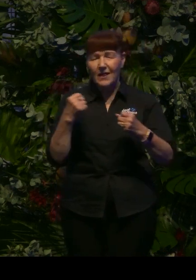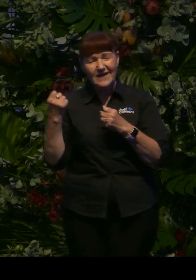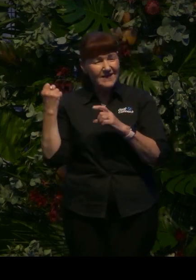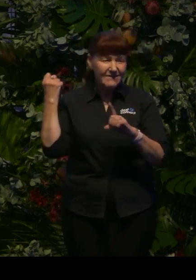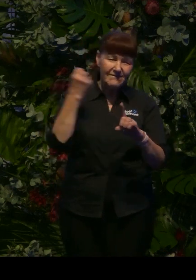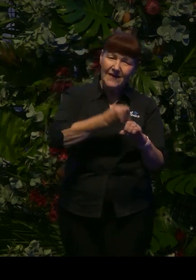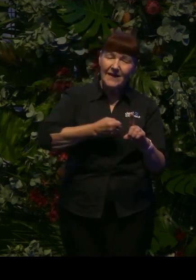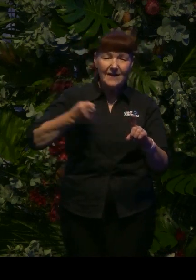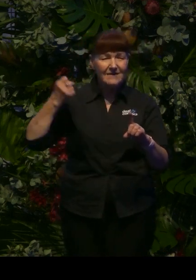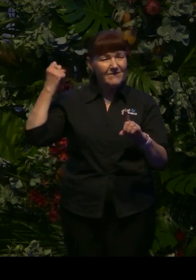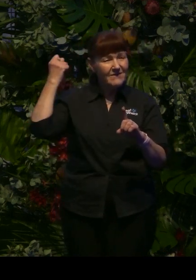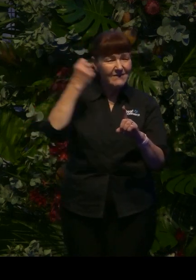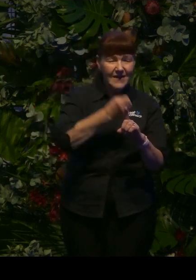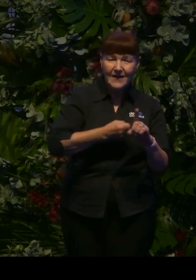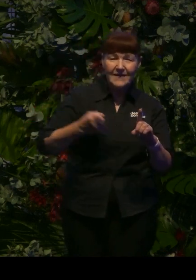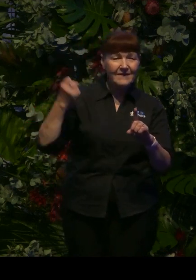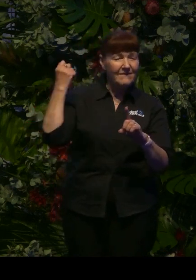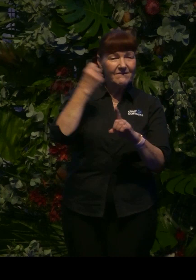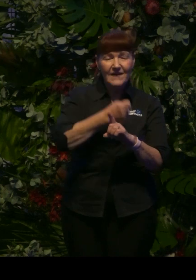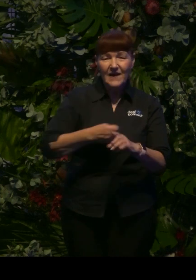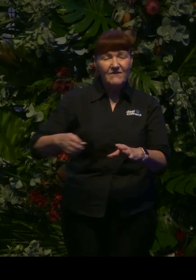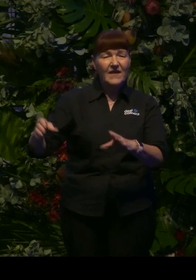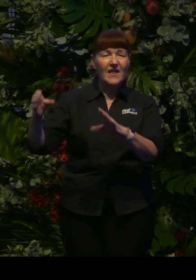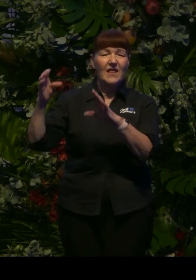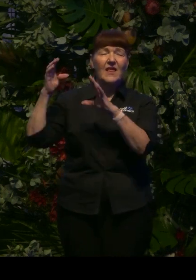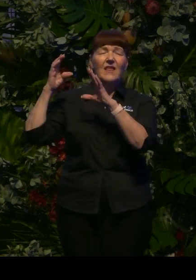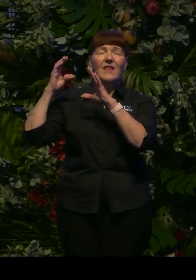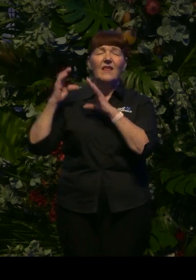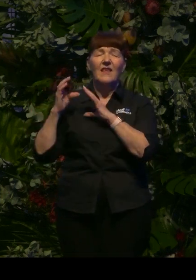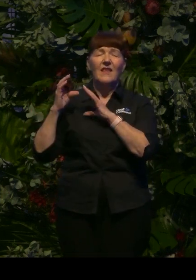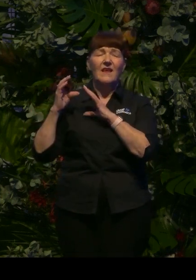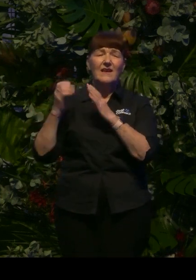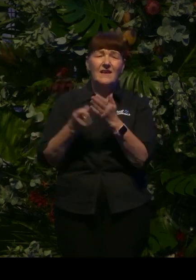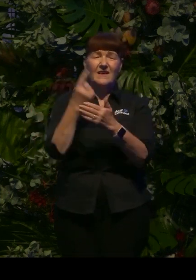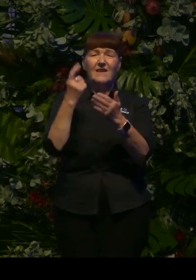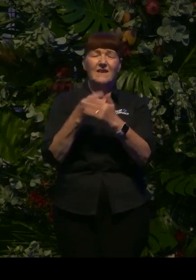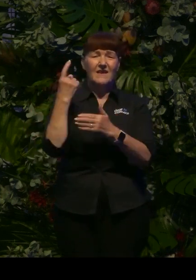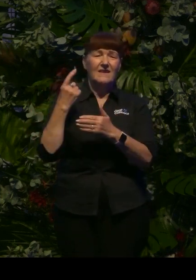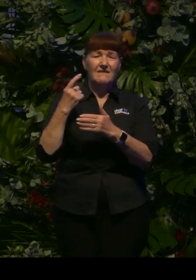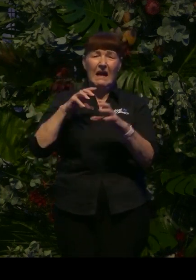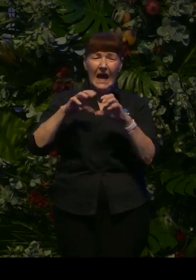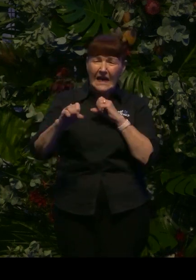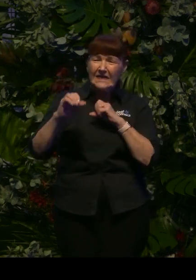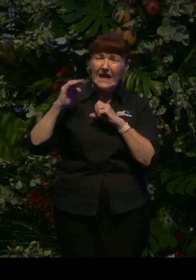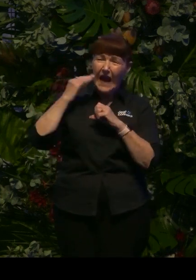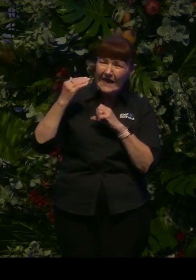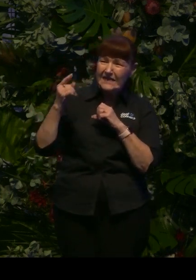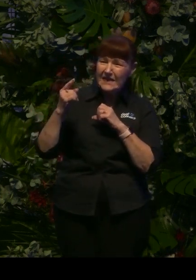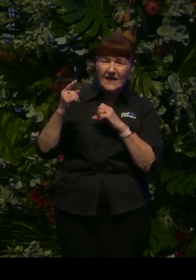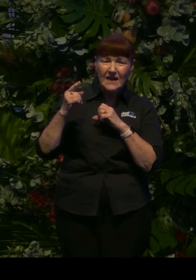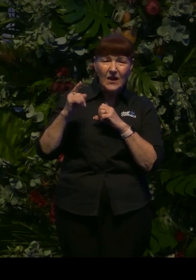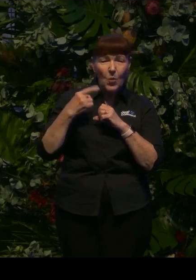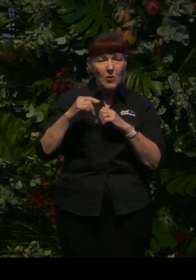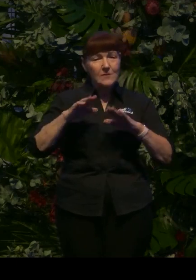we are so bogged down by all of the instances of hate that we don't stop to celebrate the joy that we have